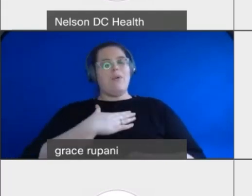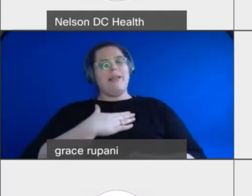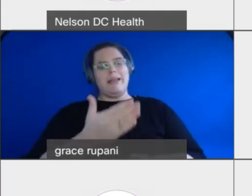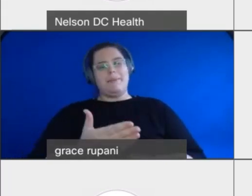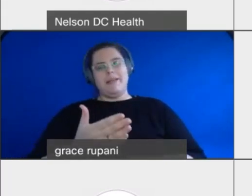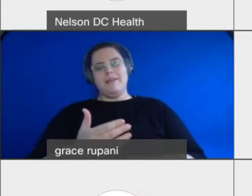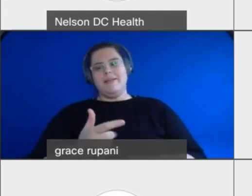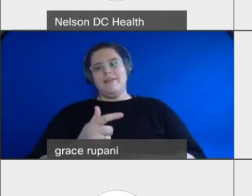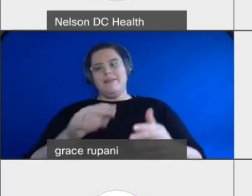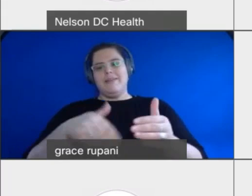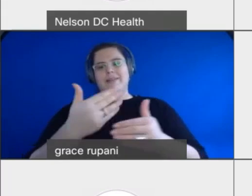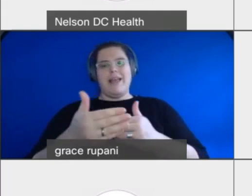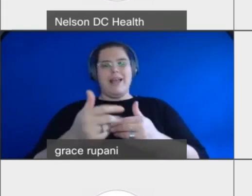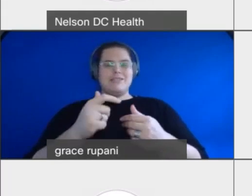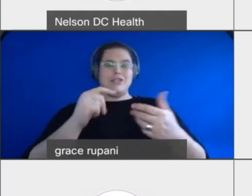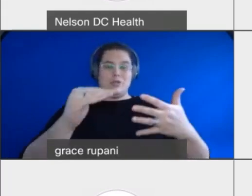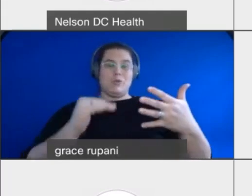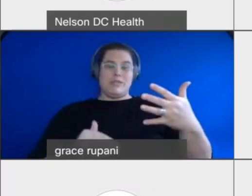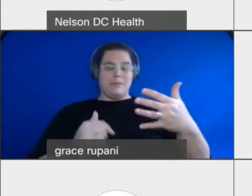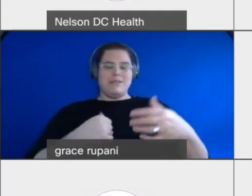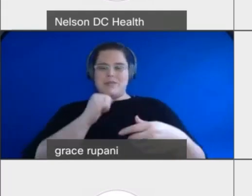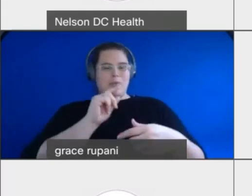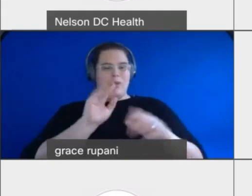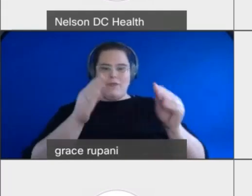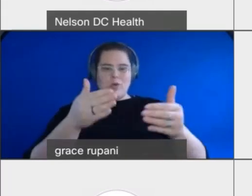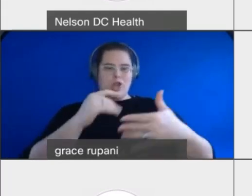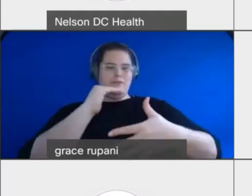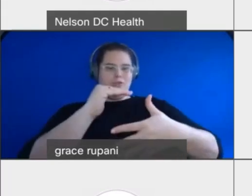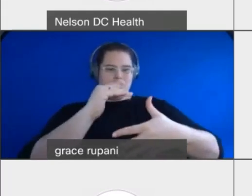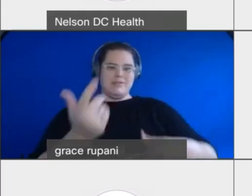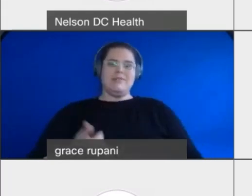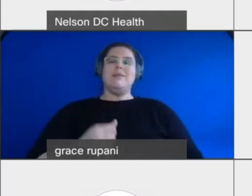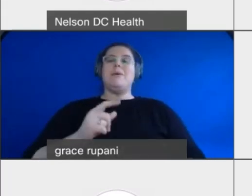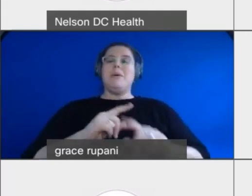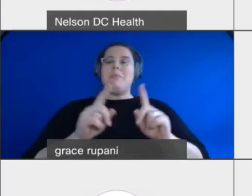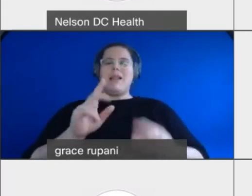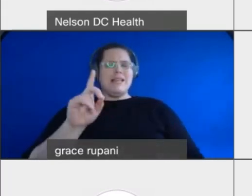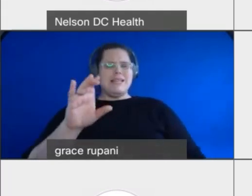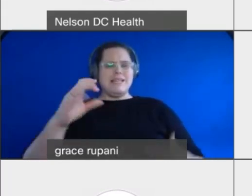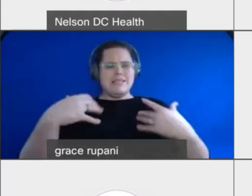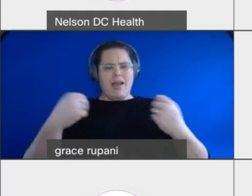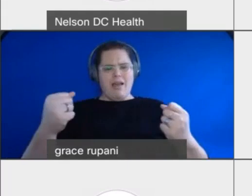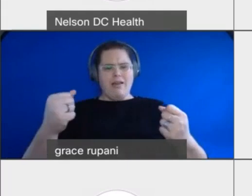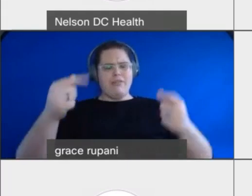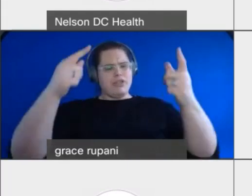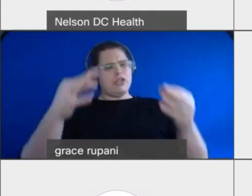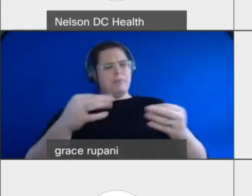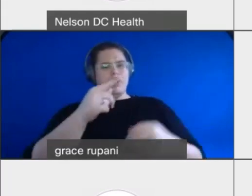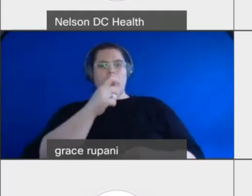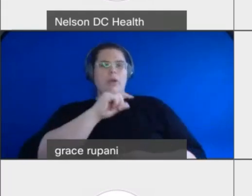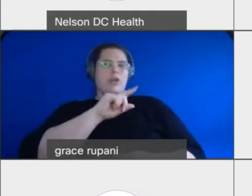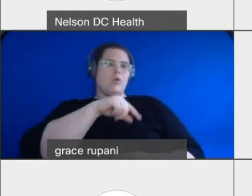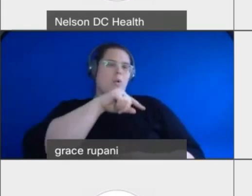next two steps than I was on this step. But how will DC Health determine who qualifies as having underlying